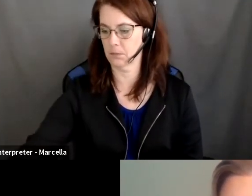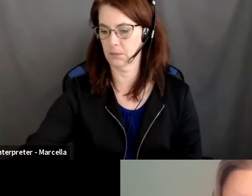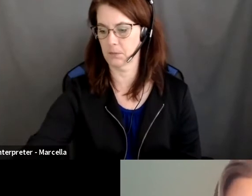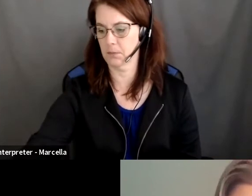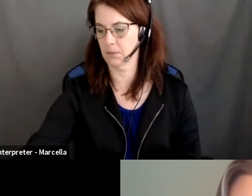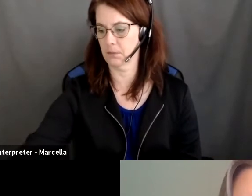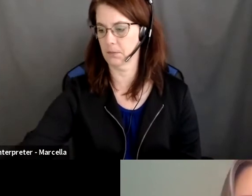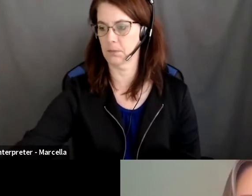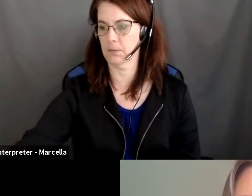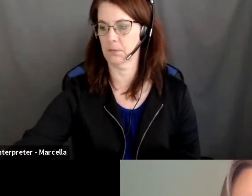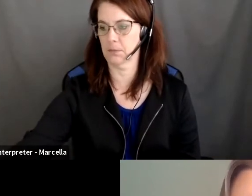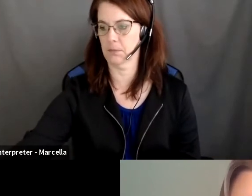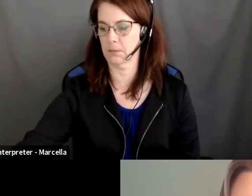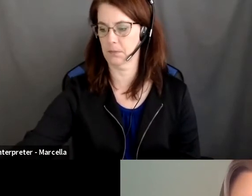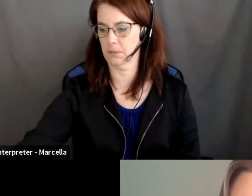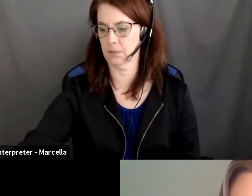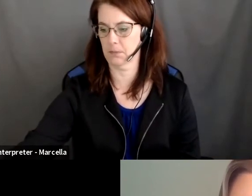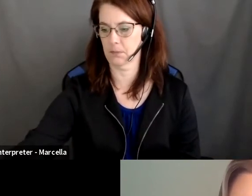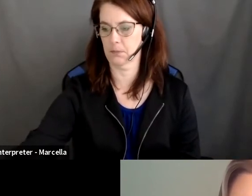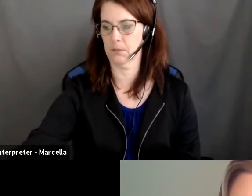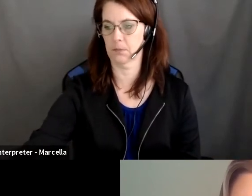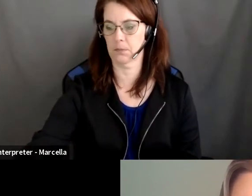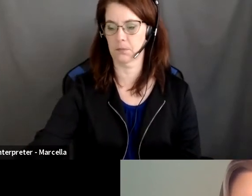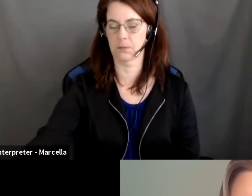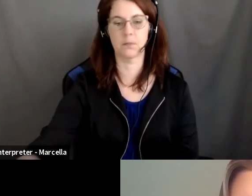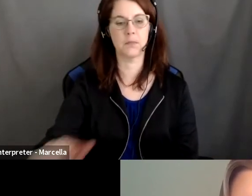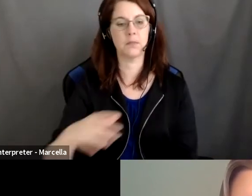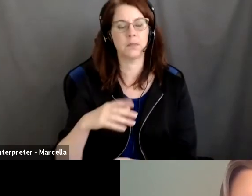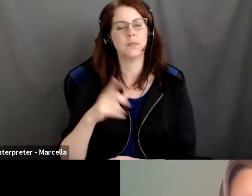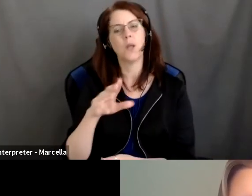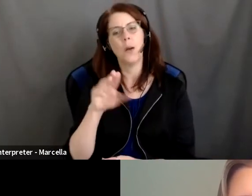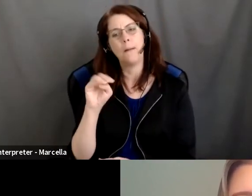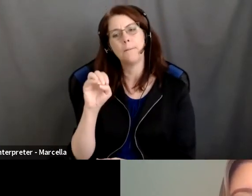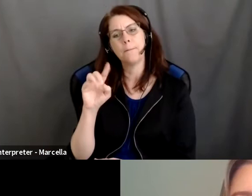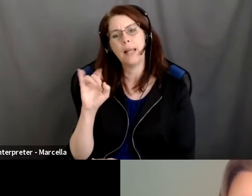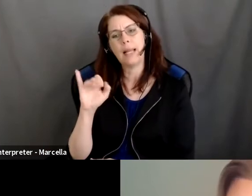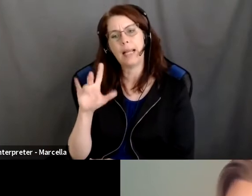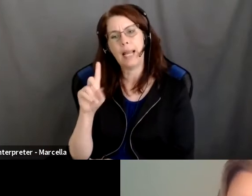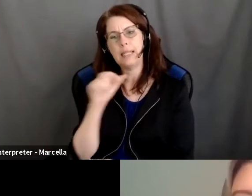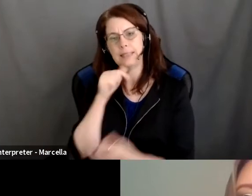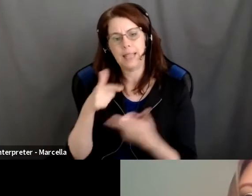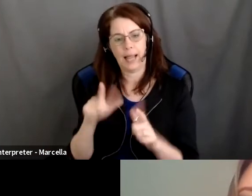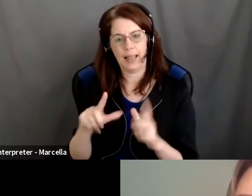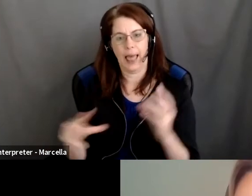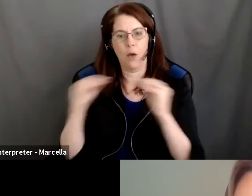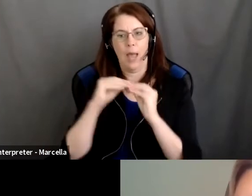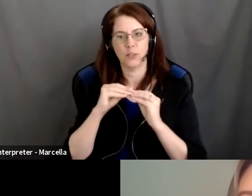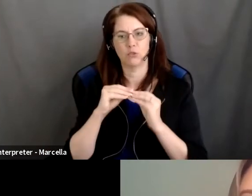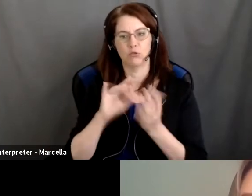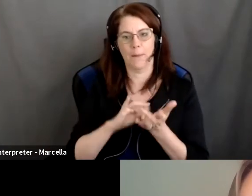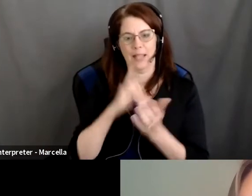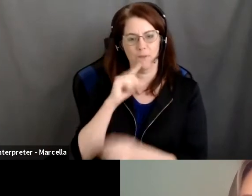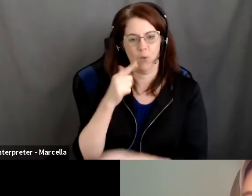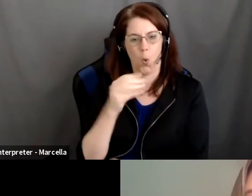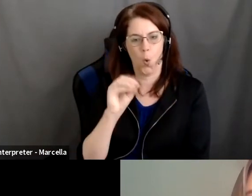Jill. Appreciate that. There's a question that says, Medicaid doesn't allow extra meds for go bags.